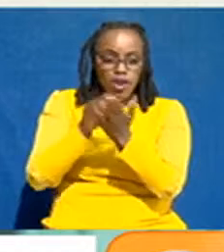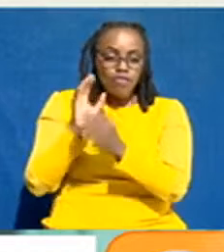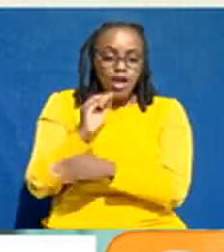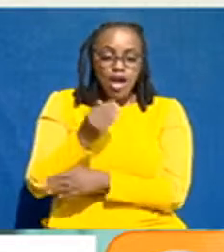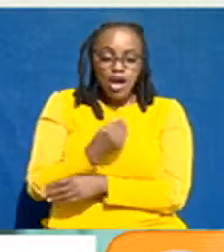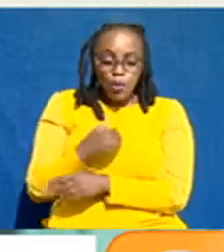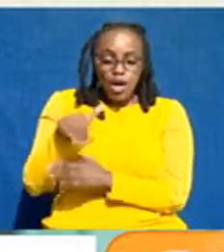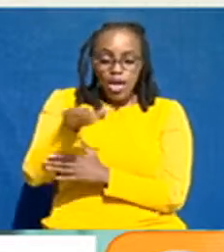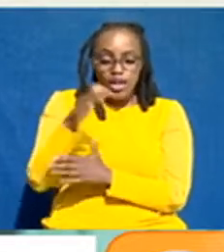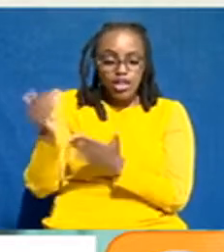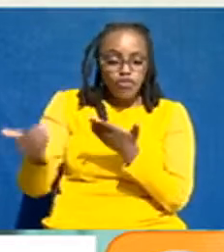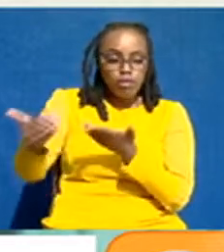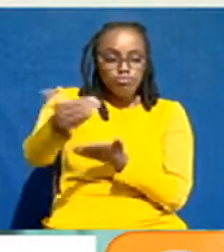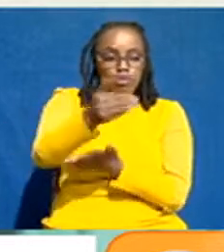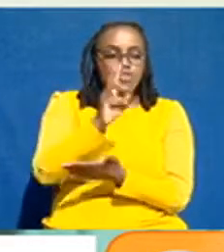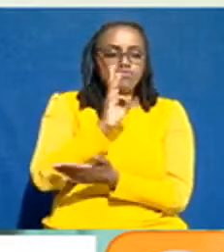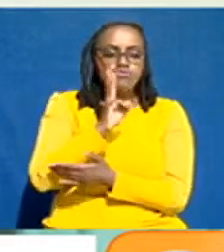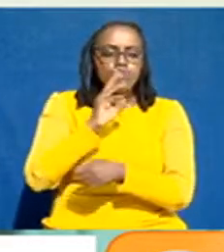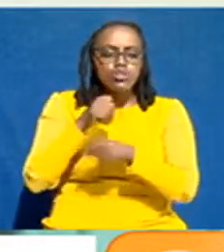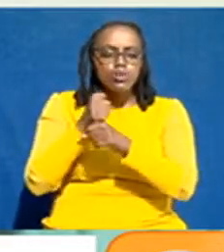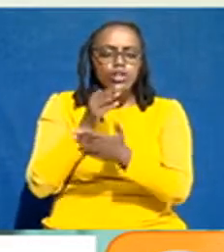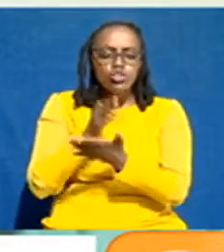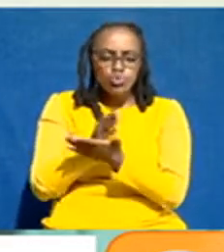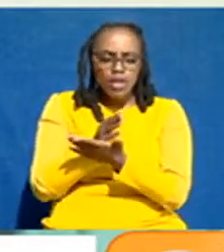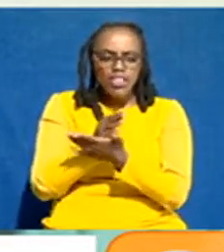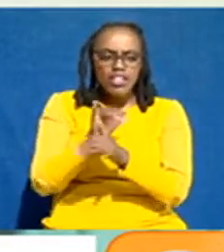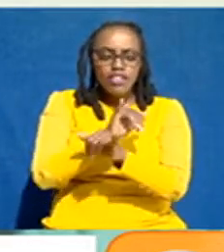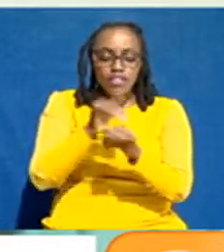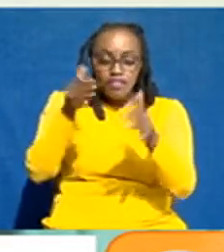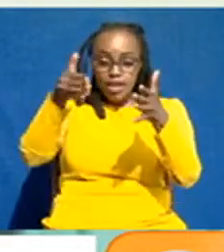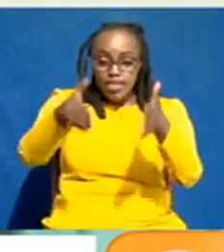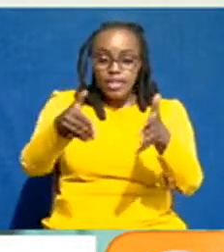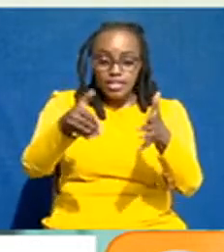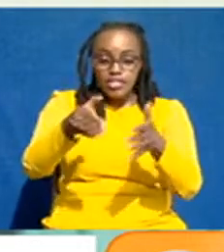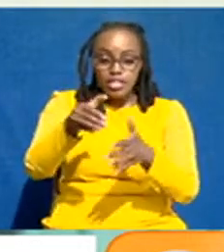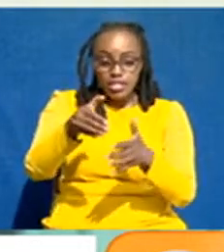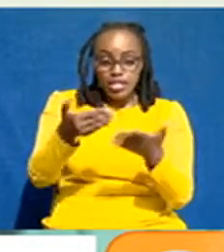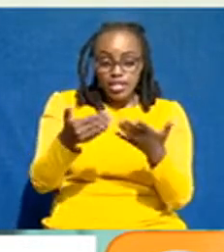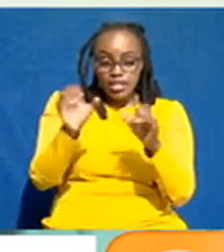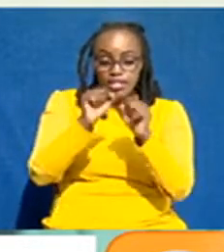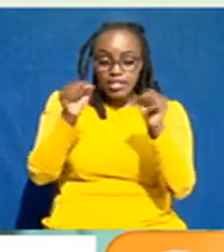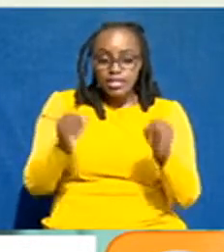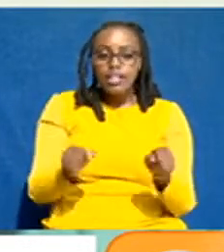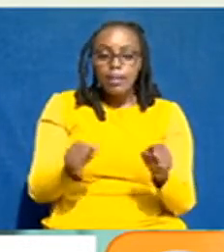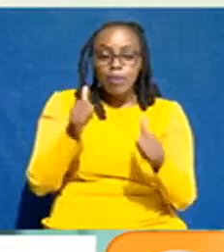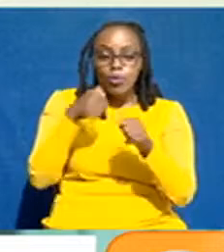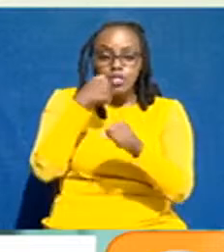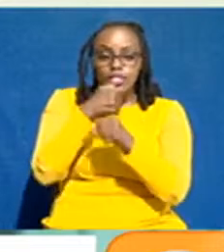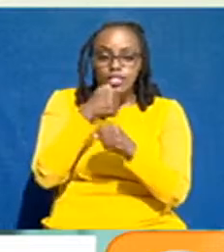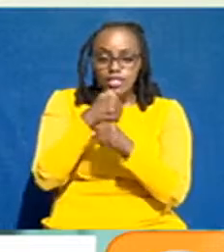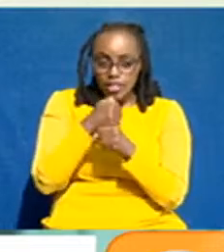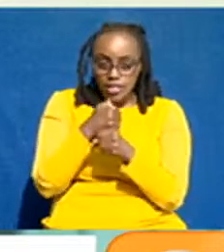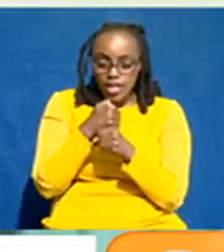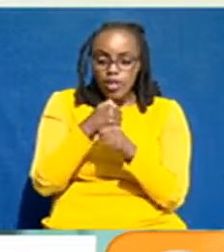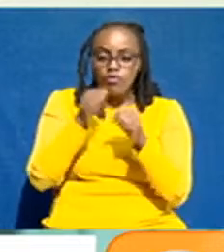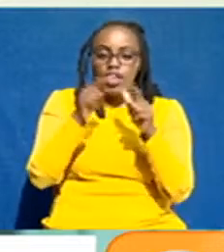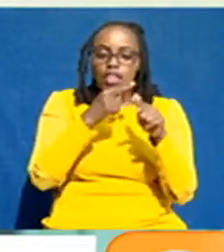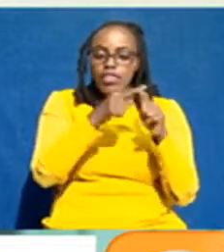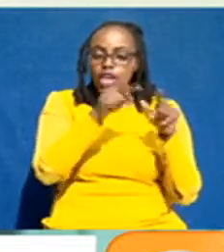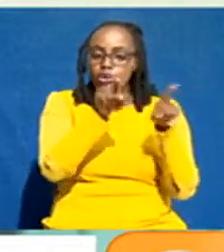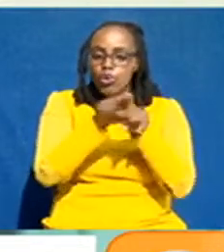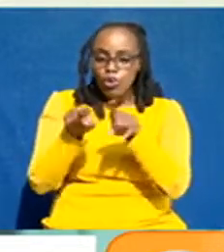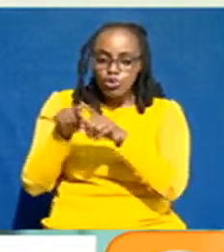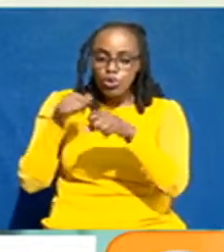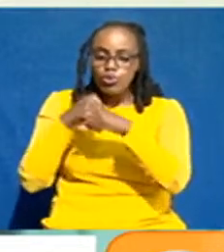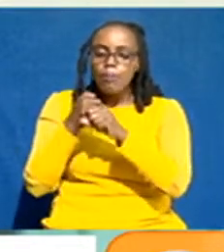and of course ensure that siltation of existing systems is not done, and also